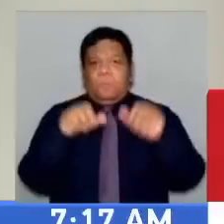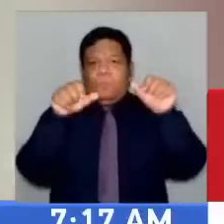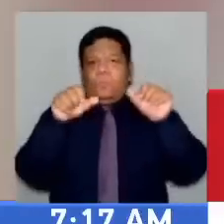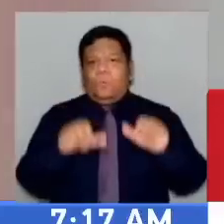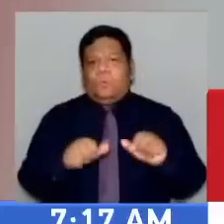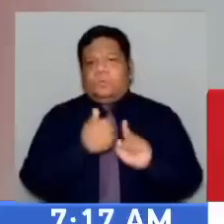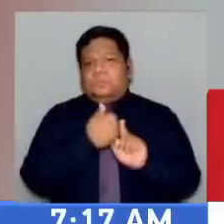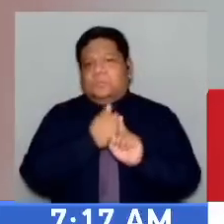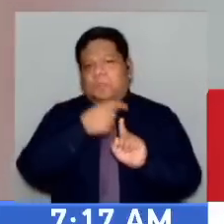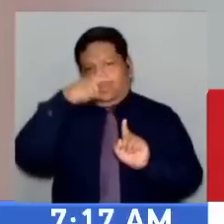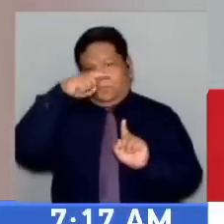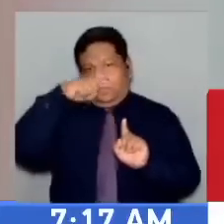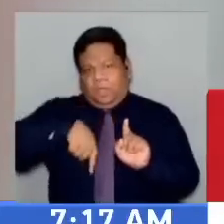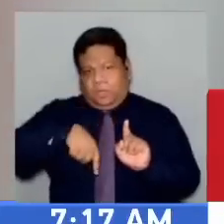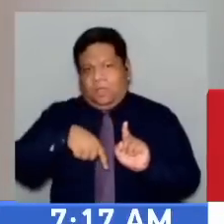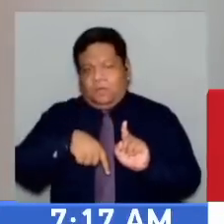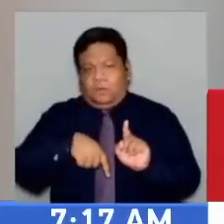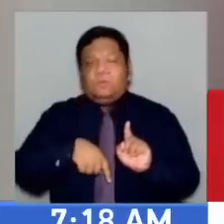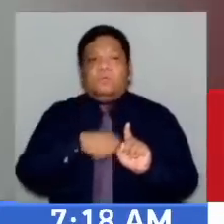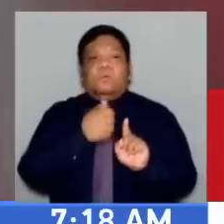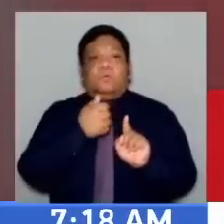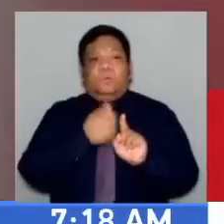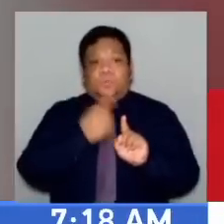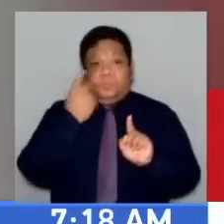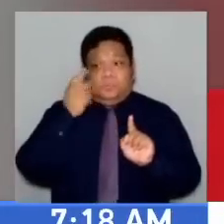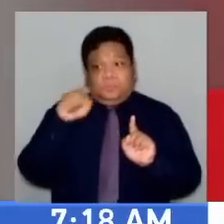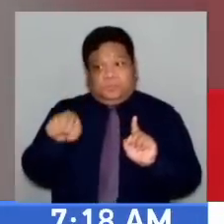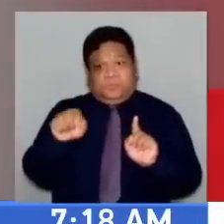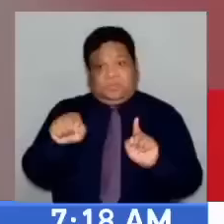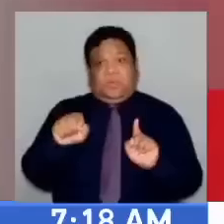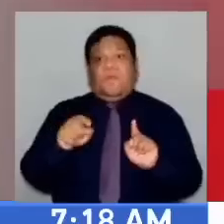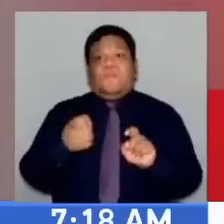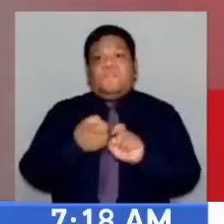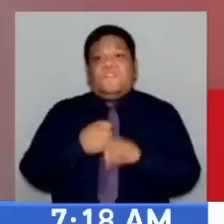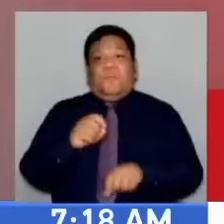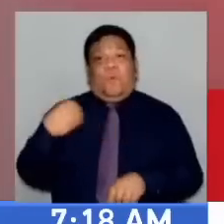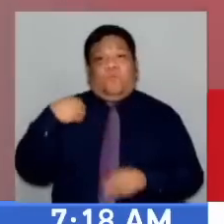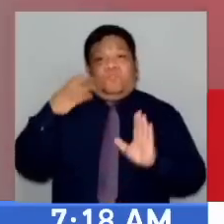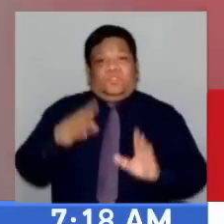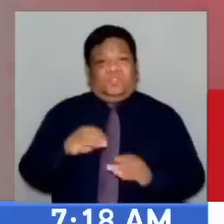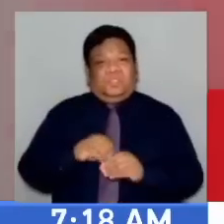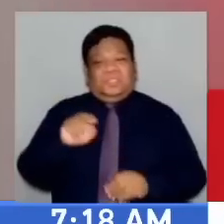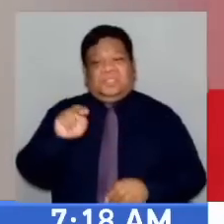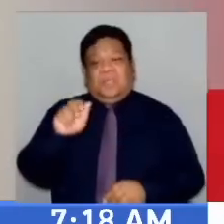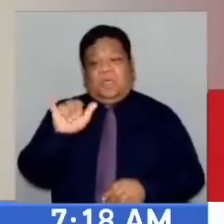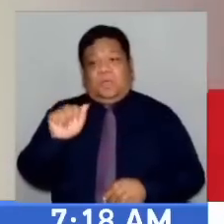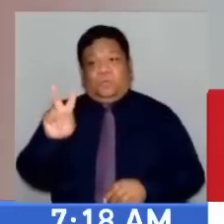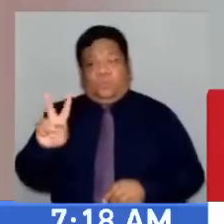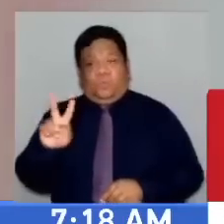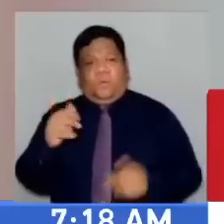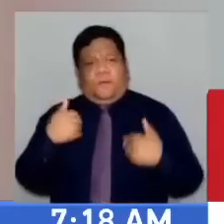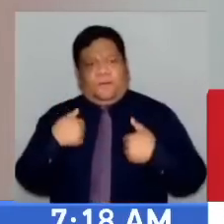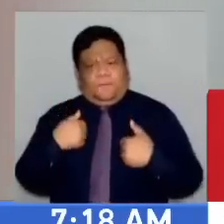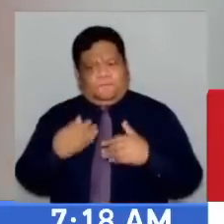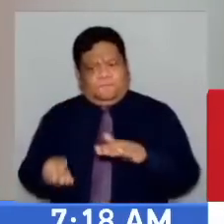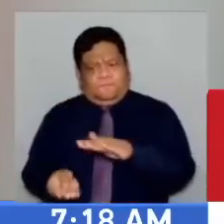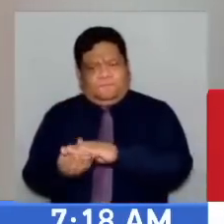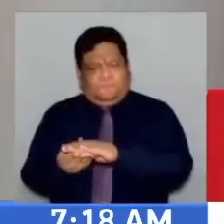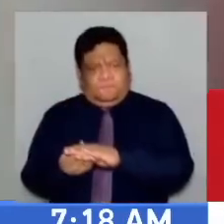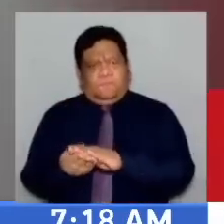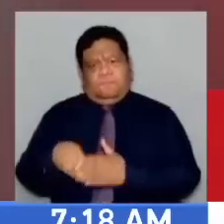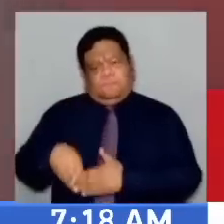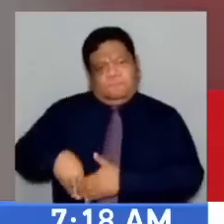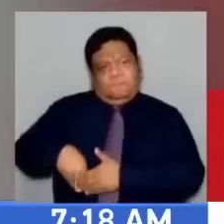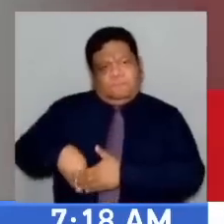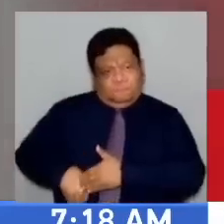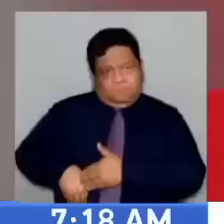isang security screening officer ng NAIA Terminal 2 na may inabot sa kasamahan niya na agad naman itong ibinulsa. Ayon sa nagpost,